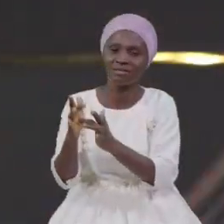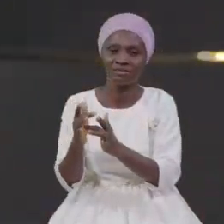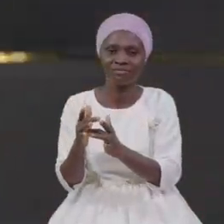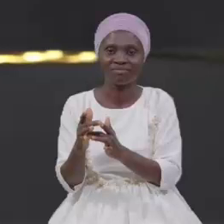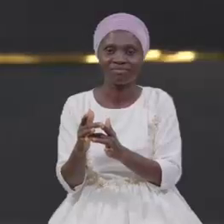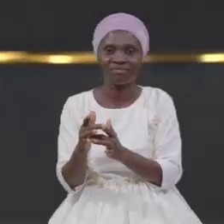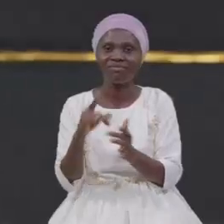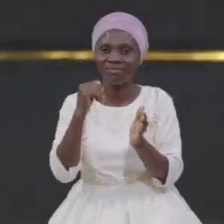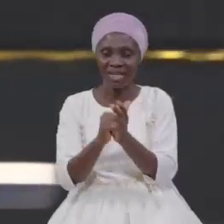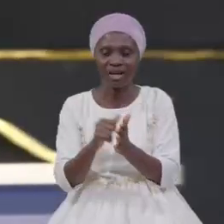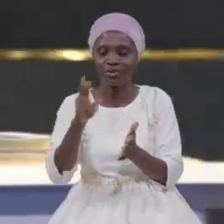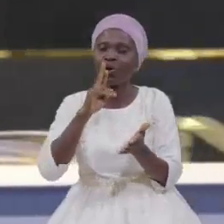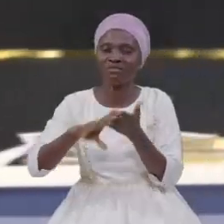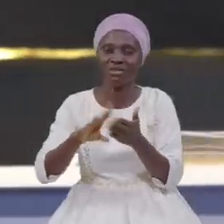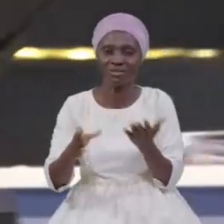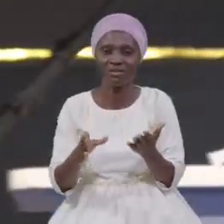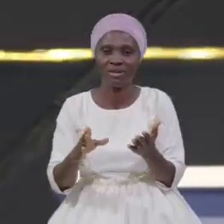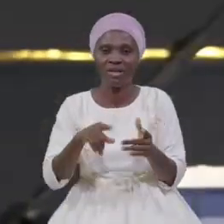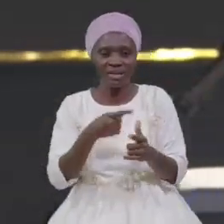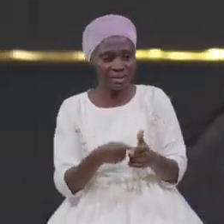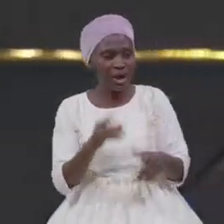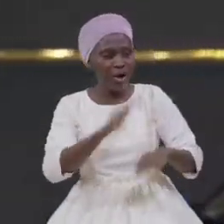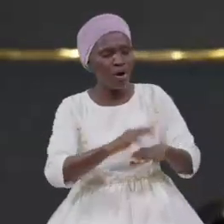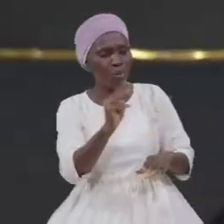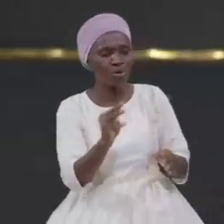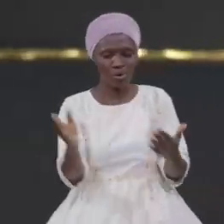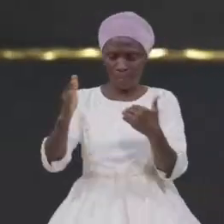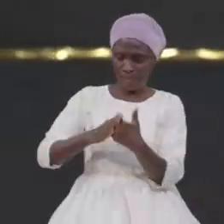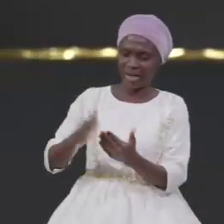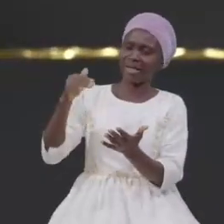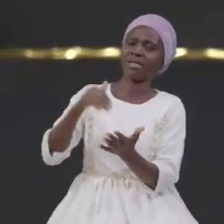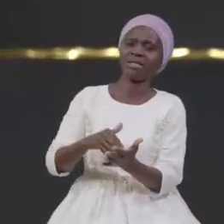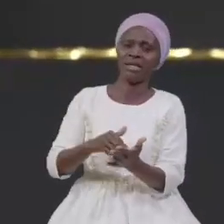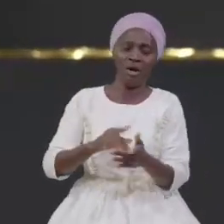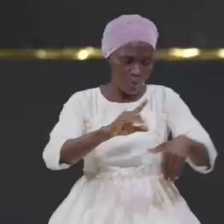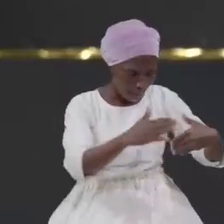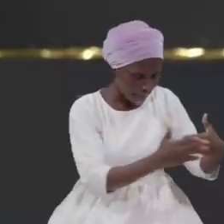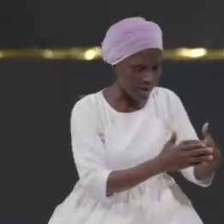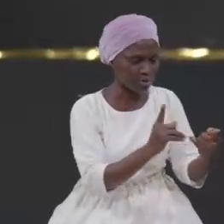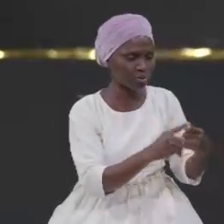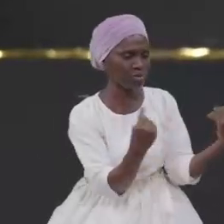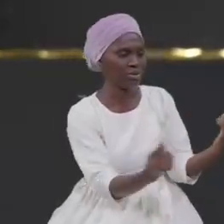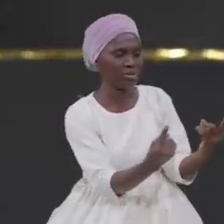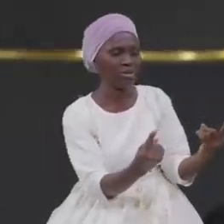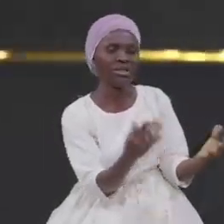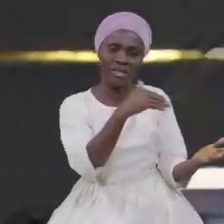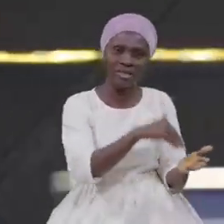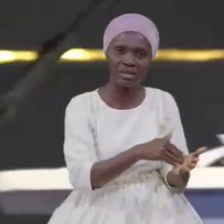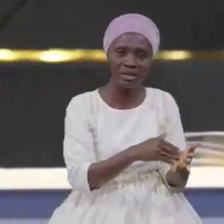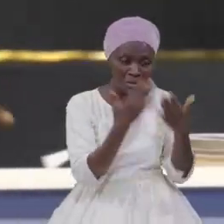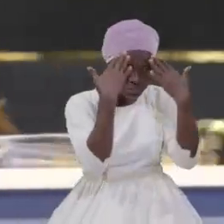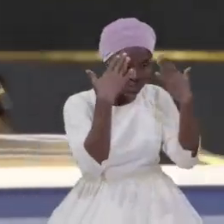forgiven. Monday, they go back again to their vomit. They do not know the